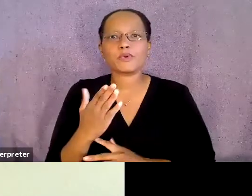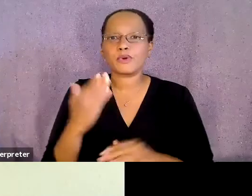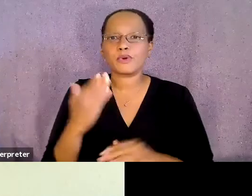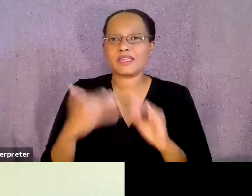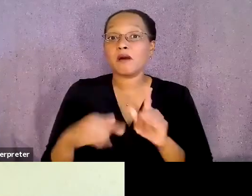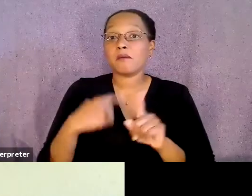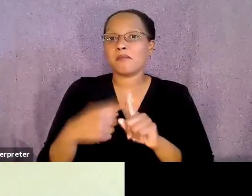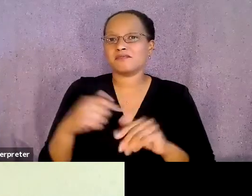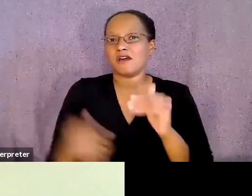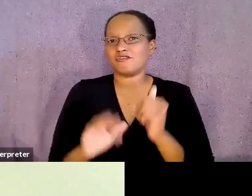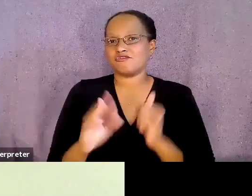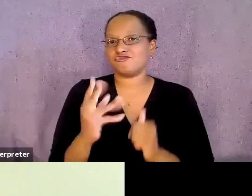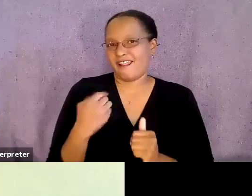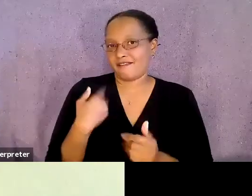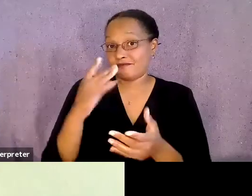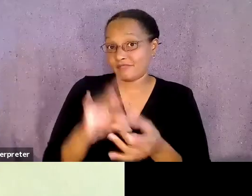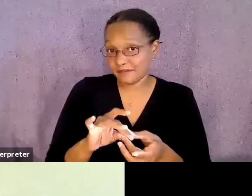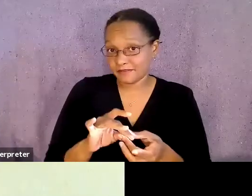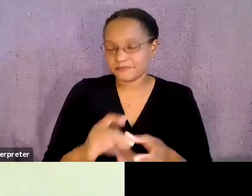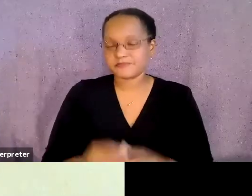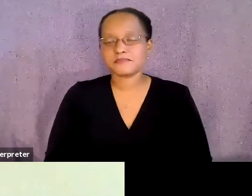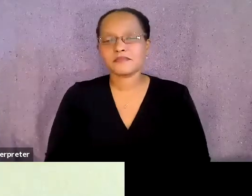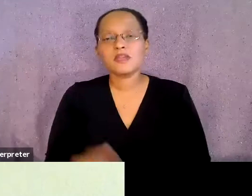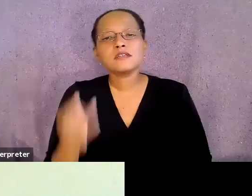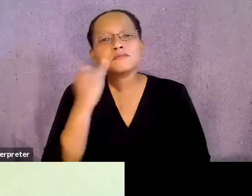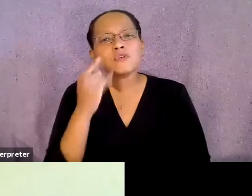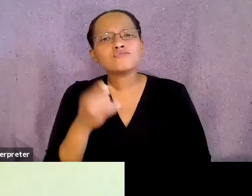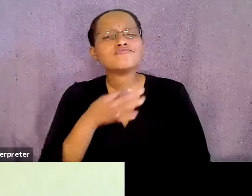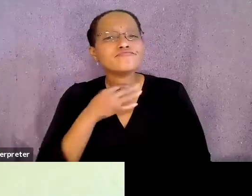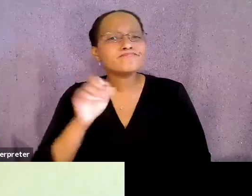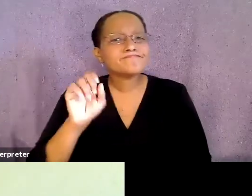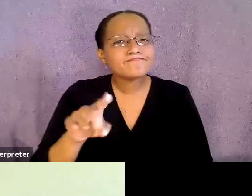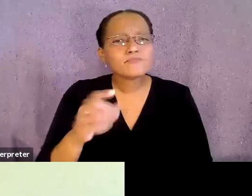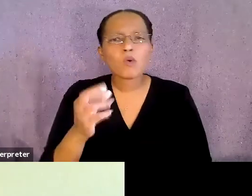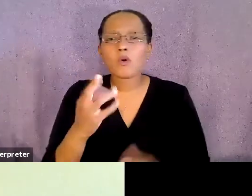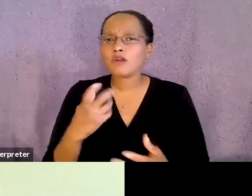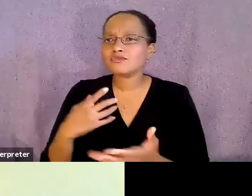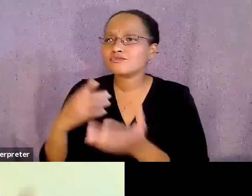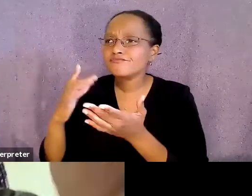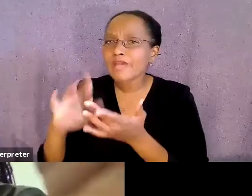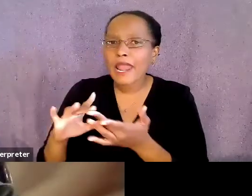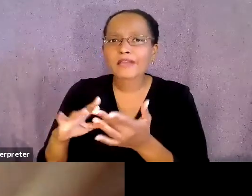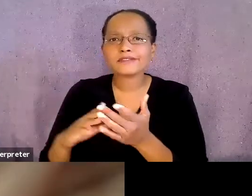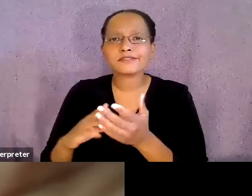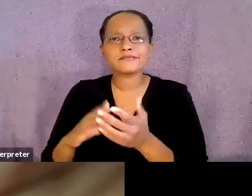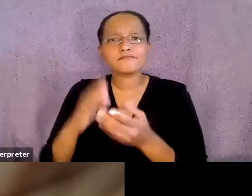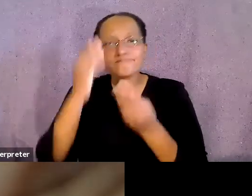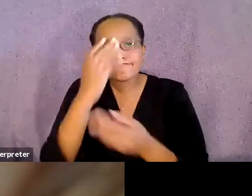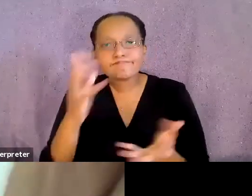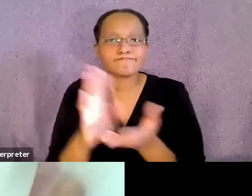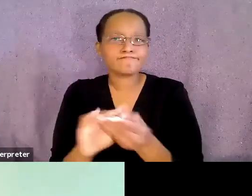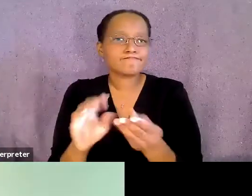chatted. If you'd like to ask a question, or if you just want to connect with community, share your thoughts, like, you